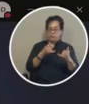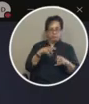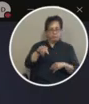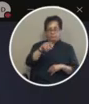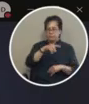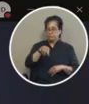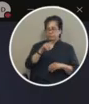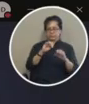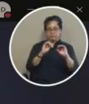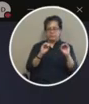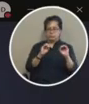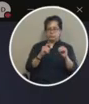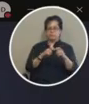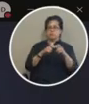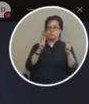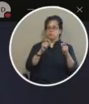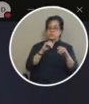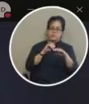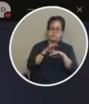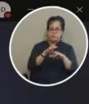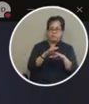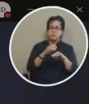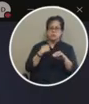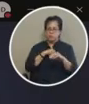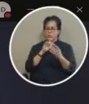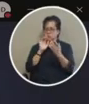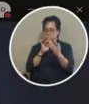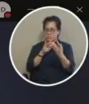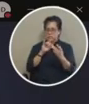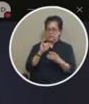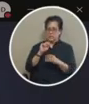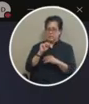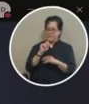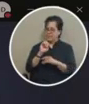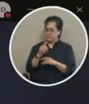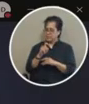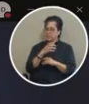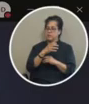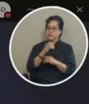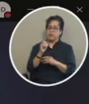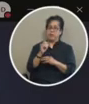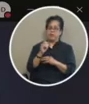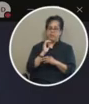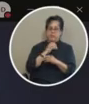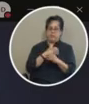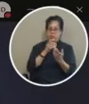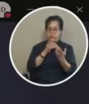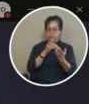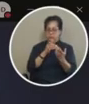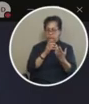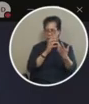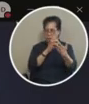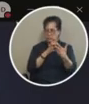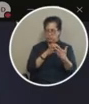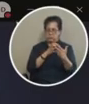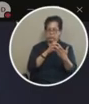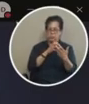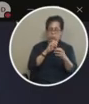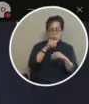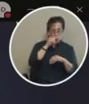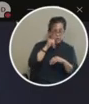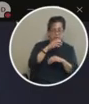not been any significant impacts, and we do stay in touch with Index and with our counterparts in Juarez and the state of